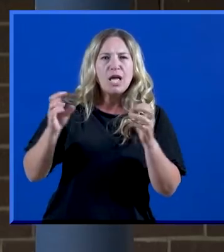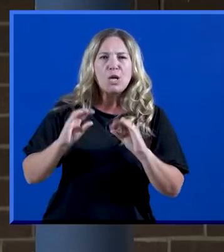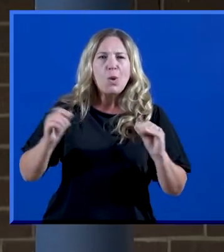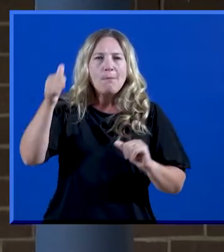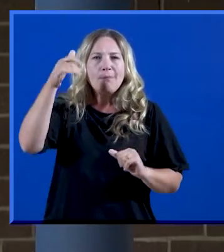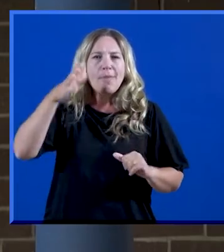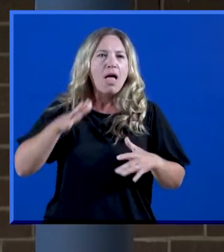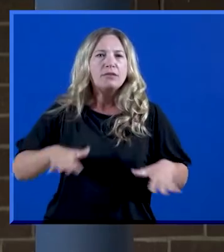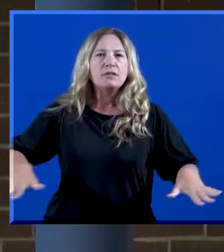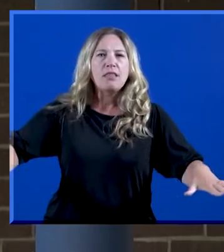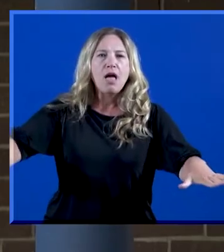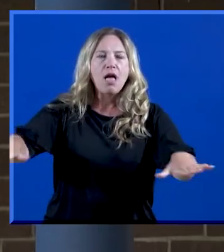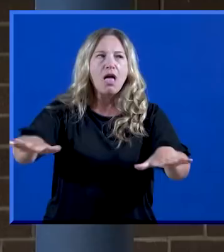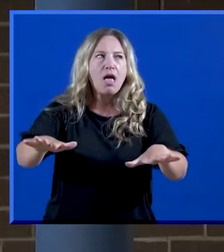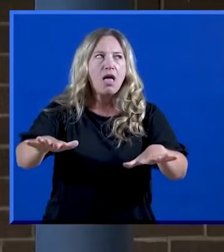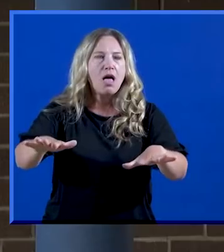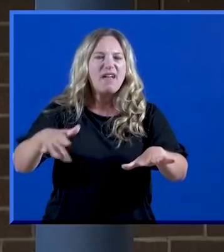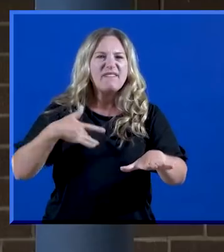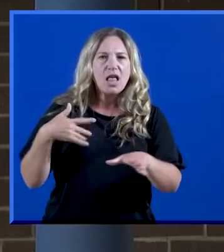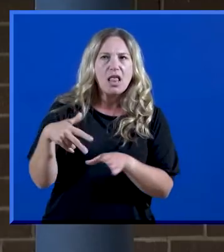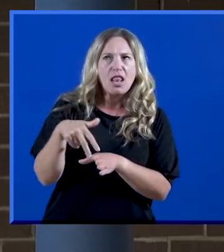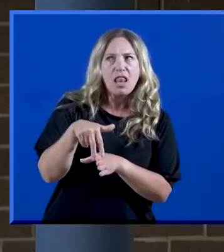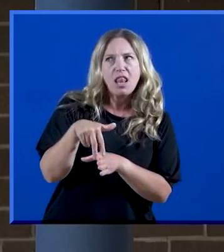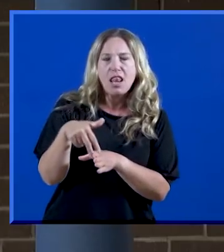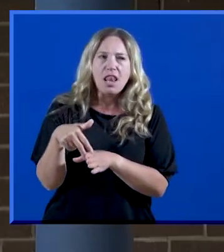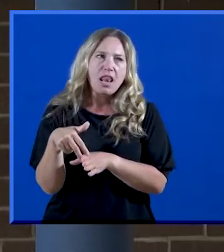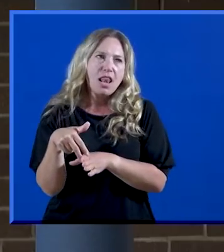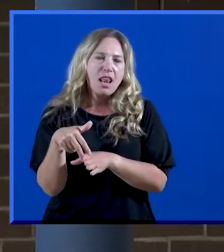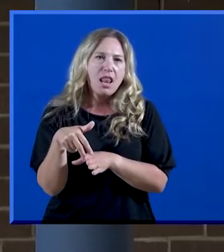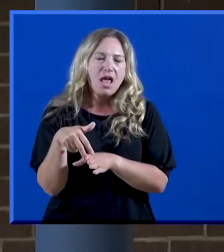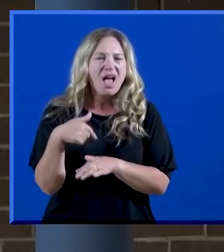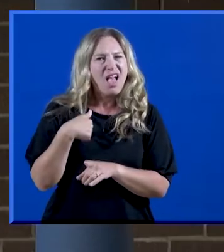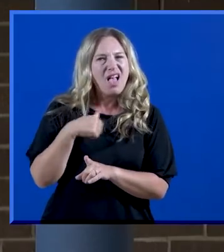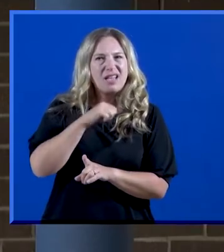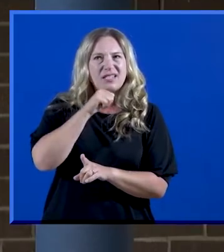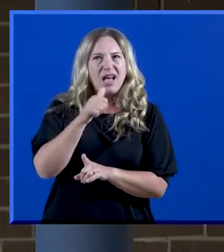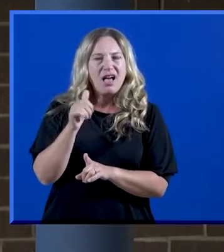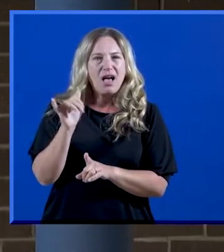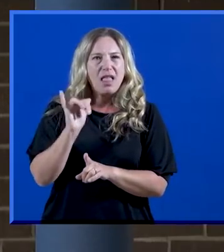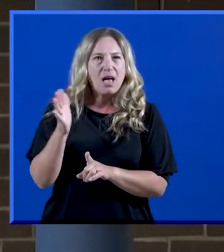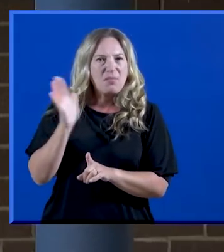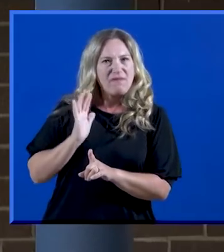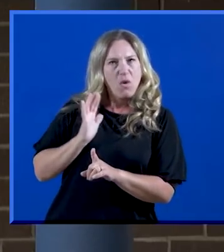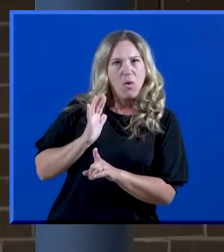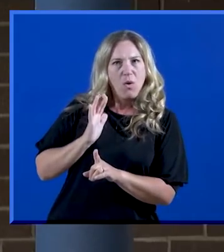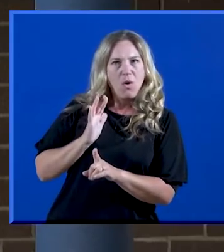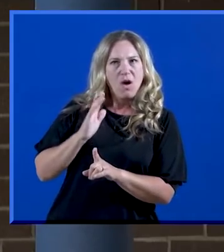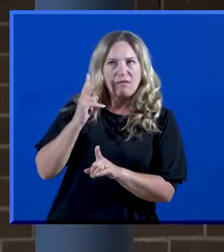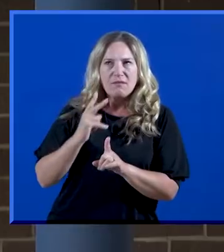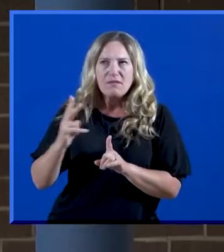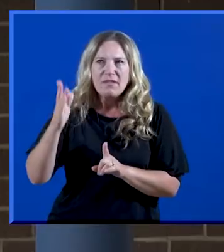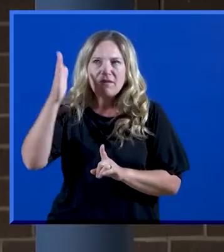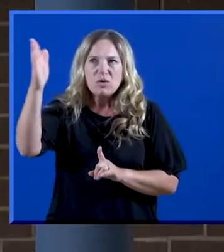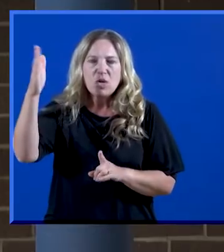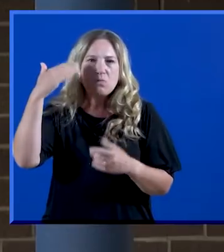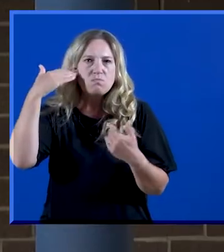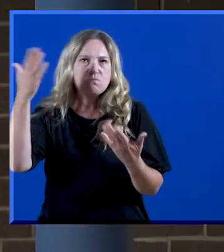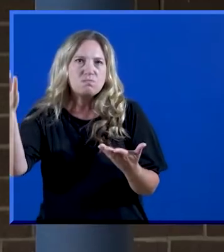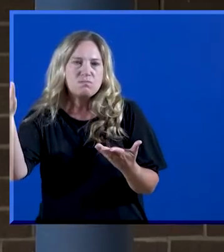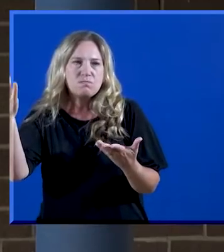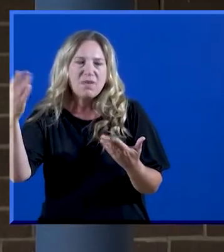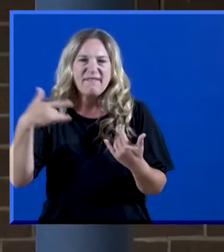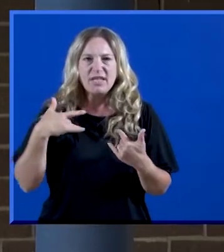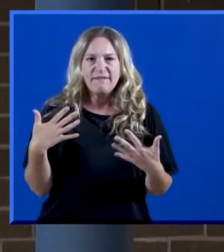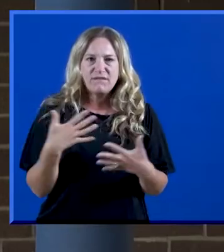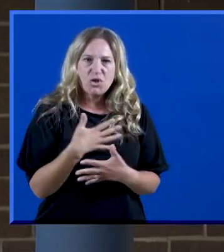a no man's land, where you're not who you were and you're not yet who you will be. This time is